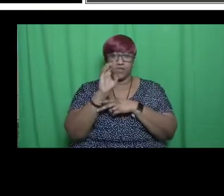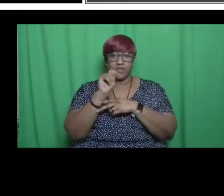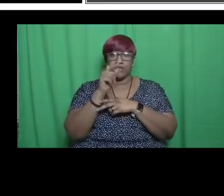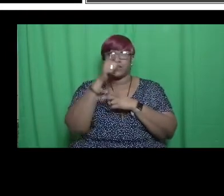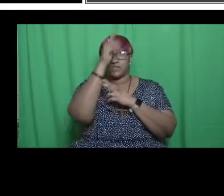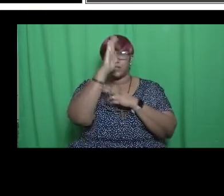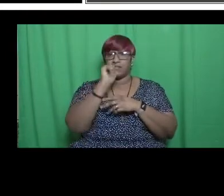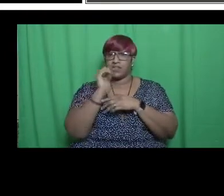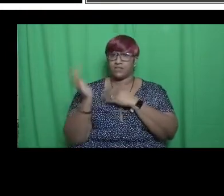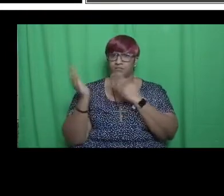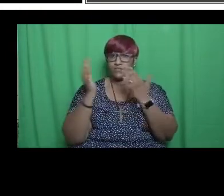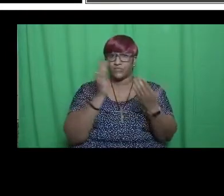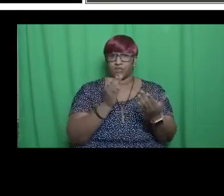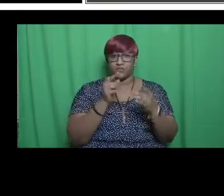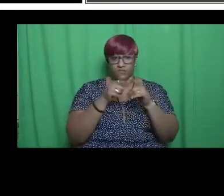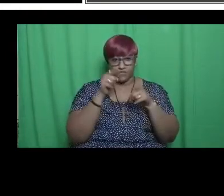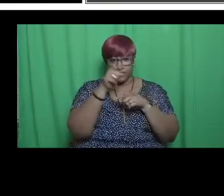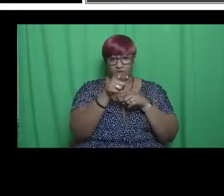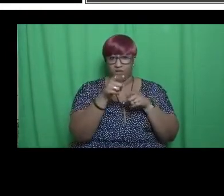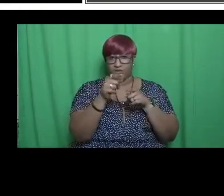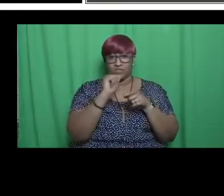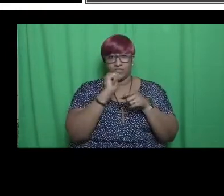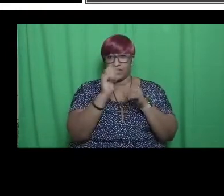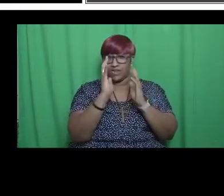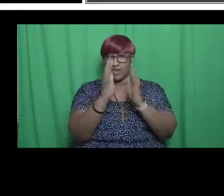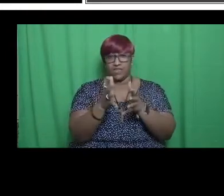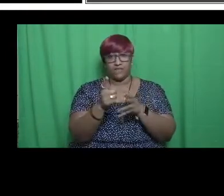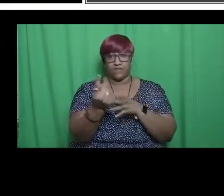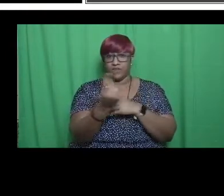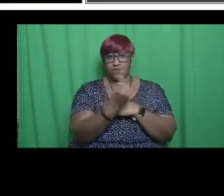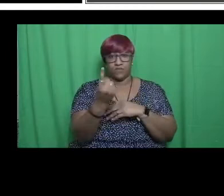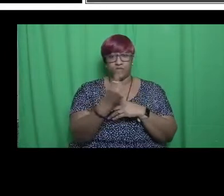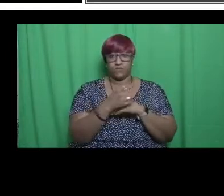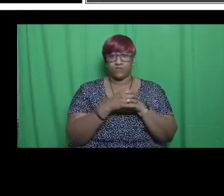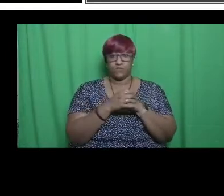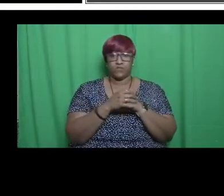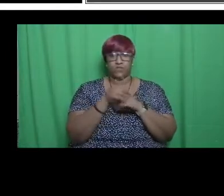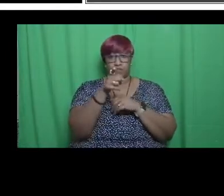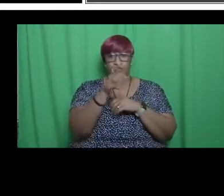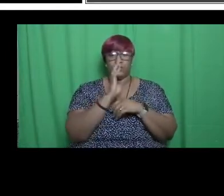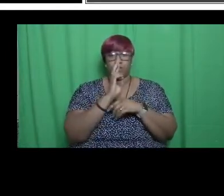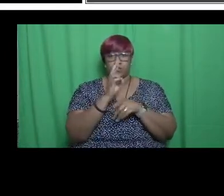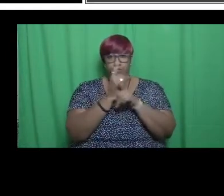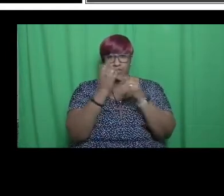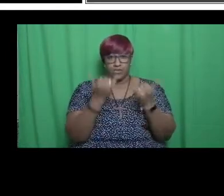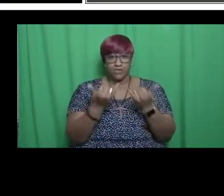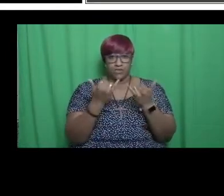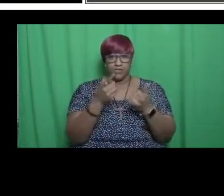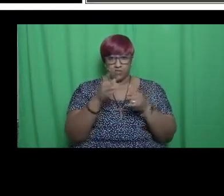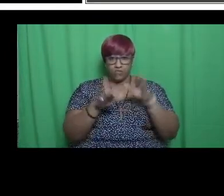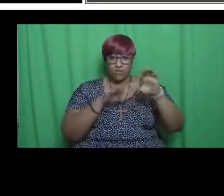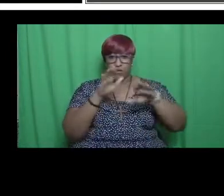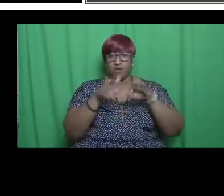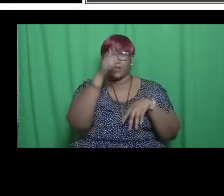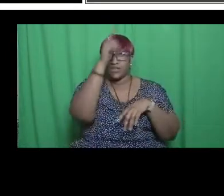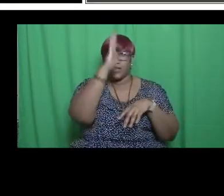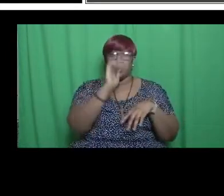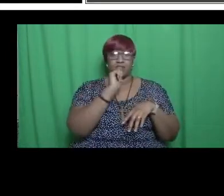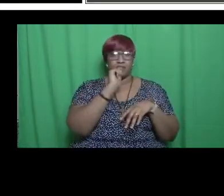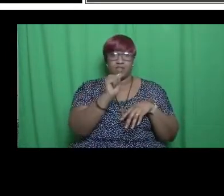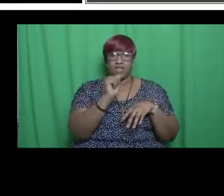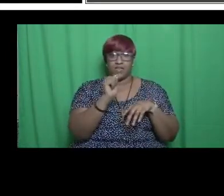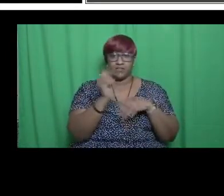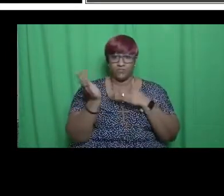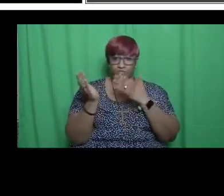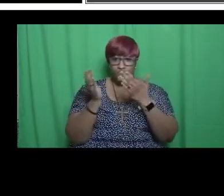didn't bring you this far to leave you. And I want to tell somebody right now, wherever you are right now on your walk, God did not bring you this